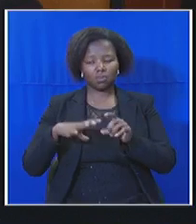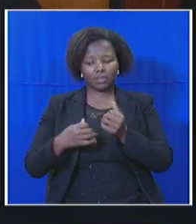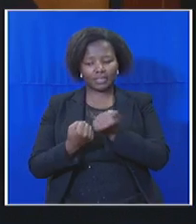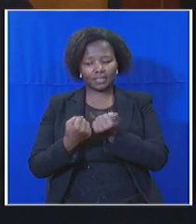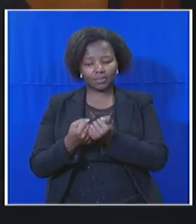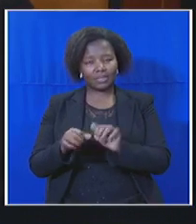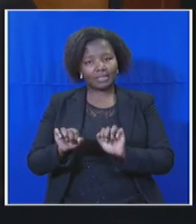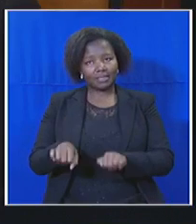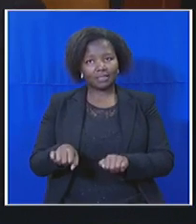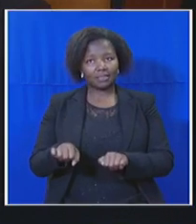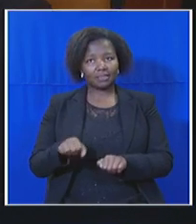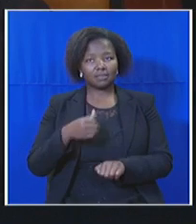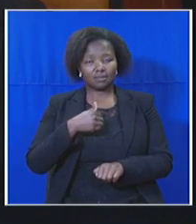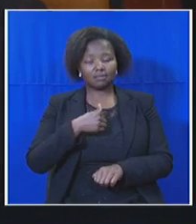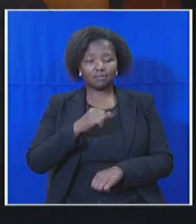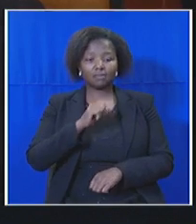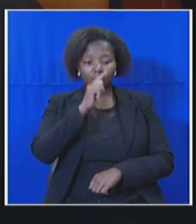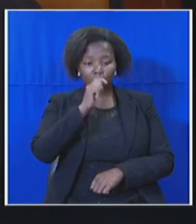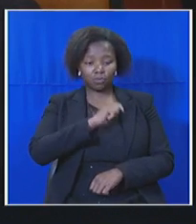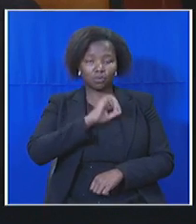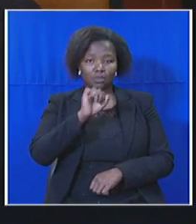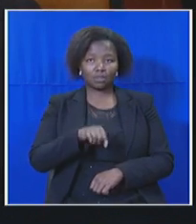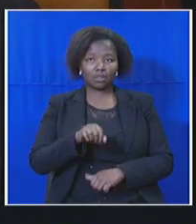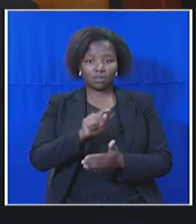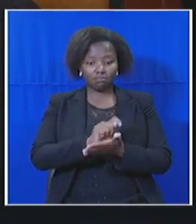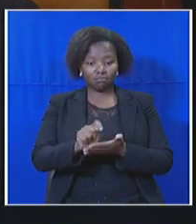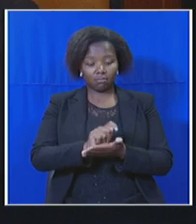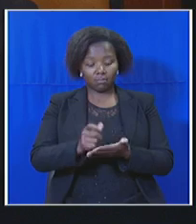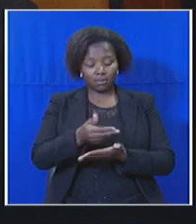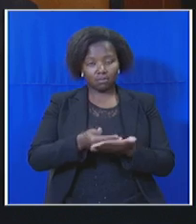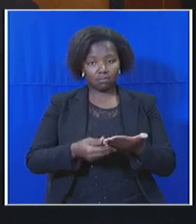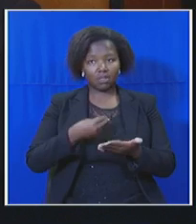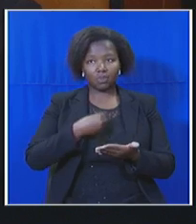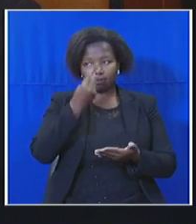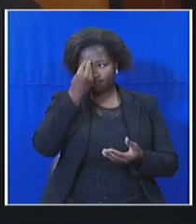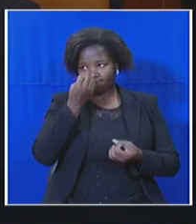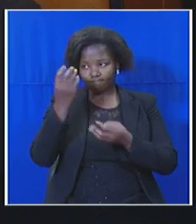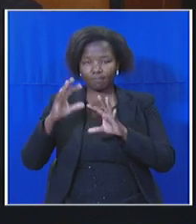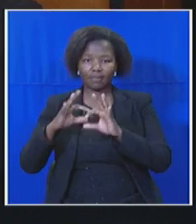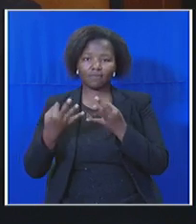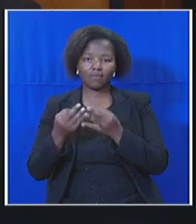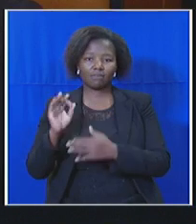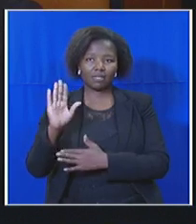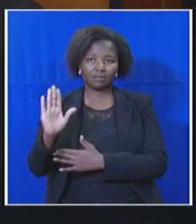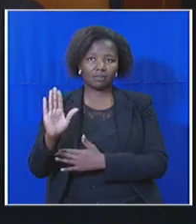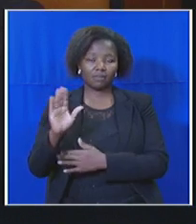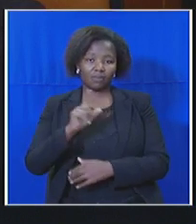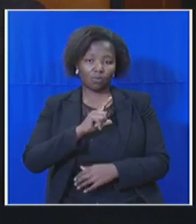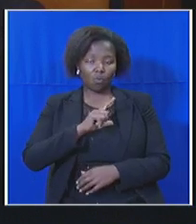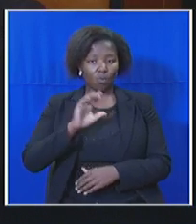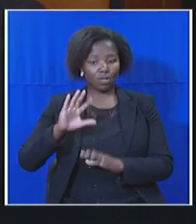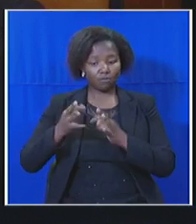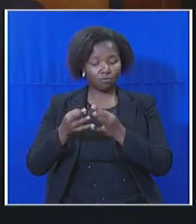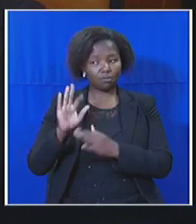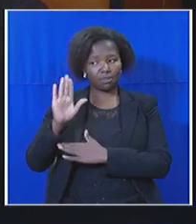indeed the transcript will be conveyed to the family so that they would